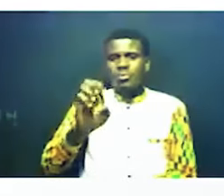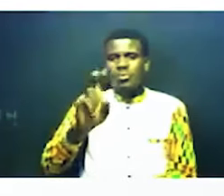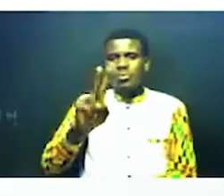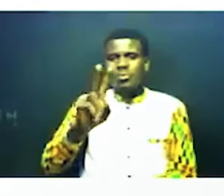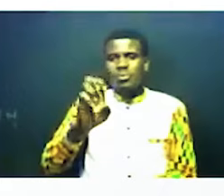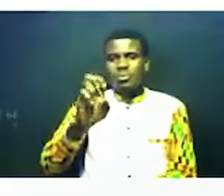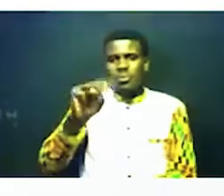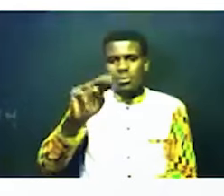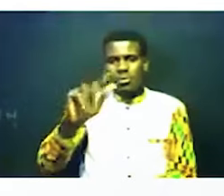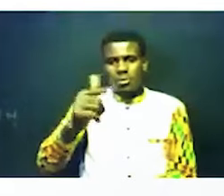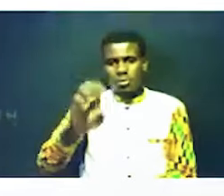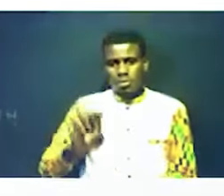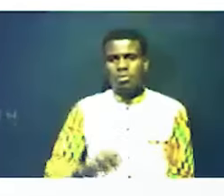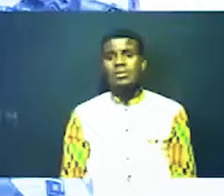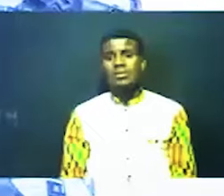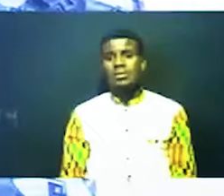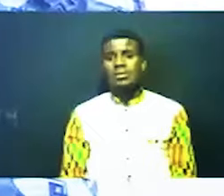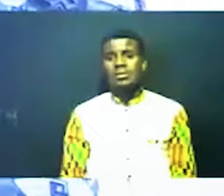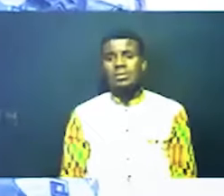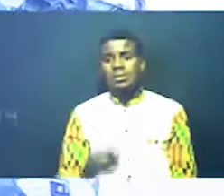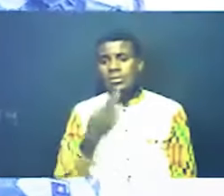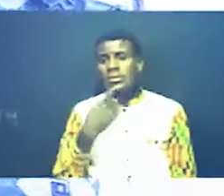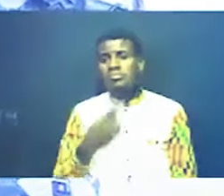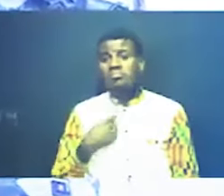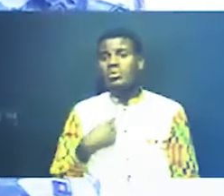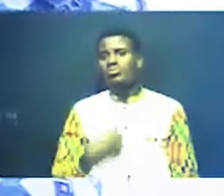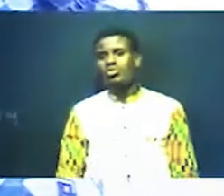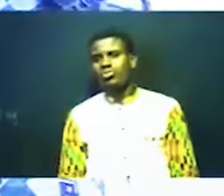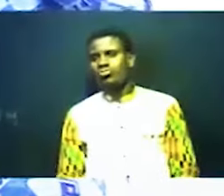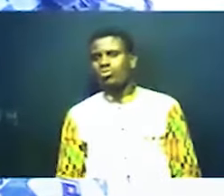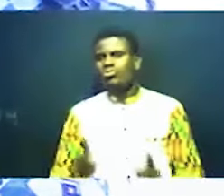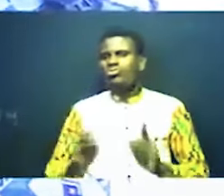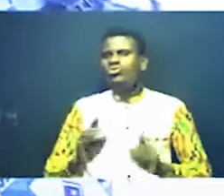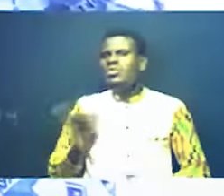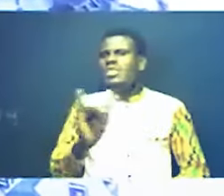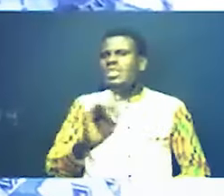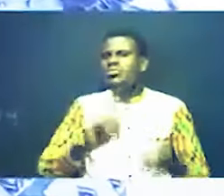them saying it. I will revenge. And